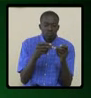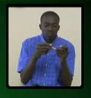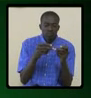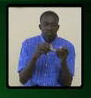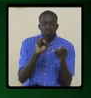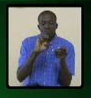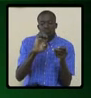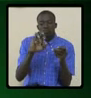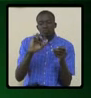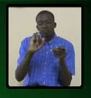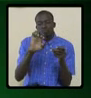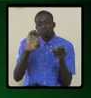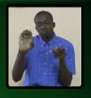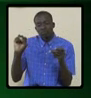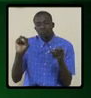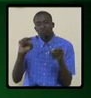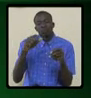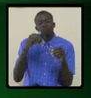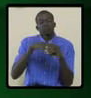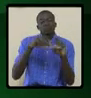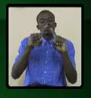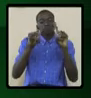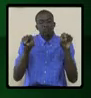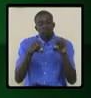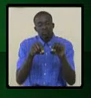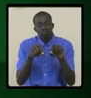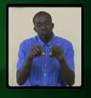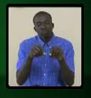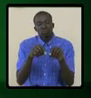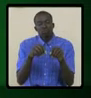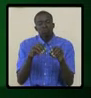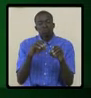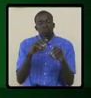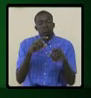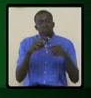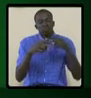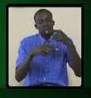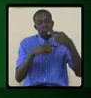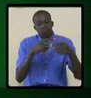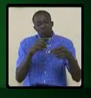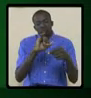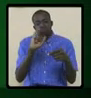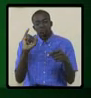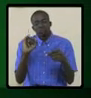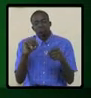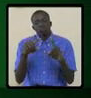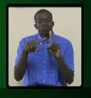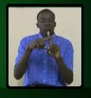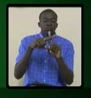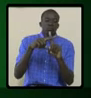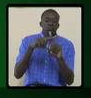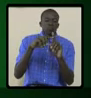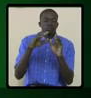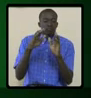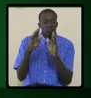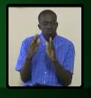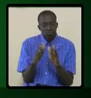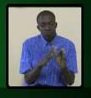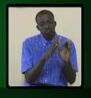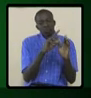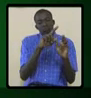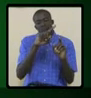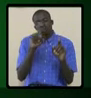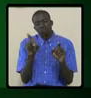in series in a circuit. Conventional current is positive charges moving around a